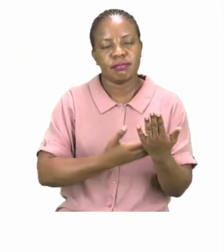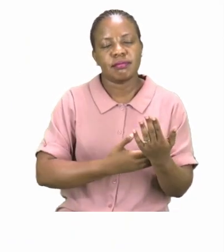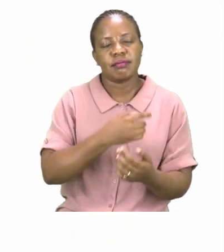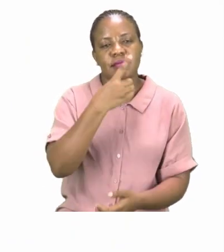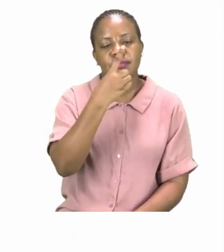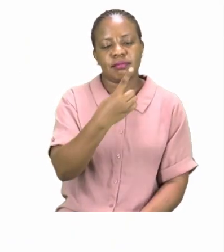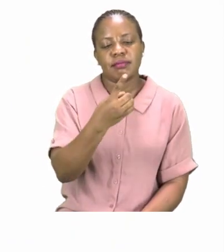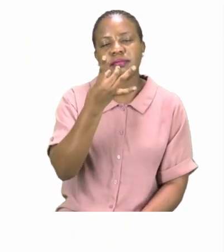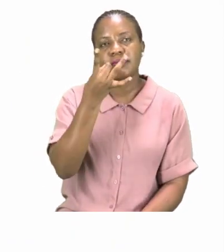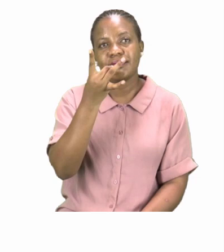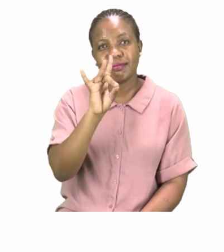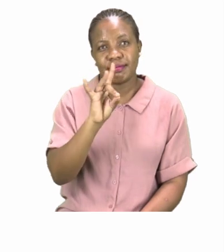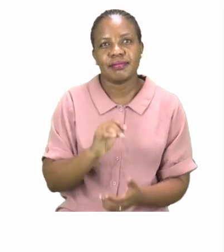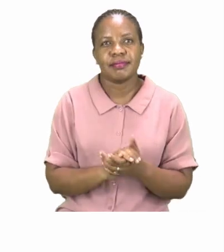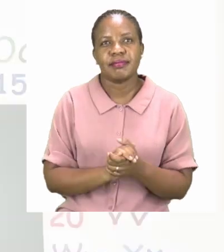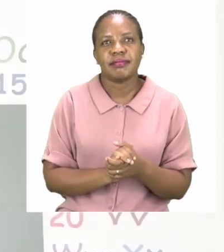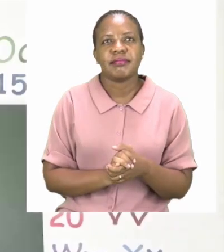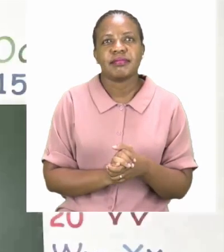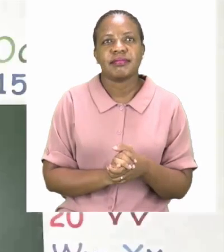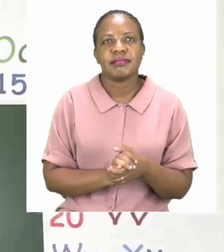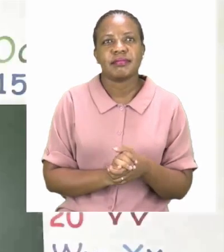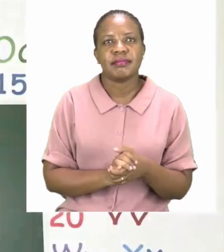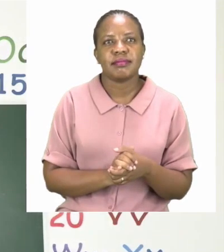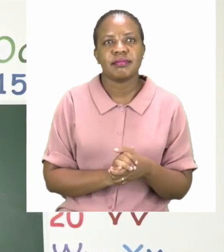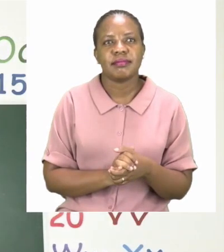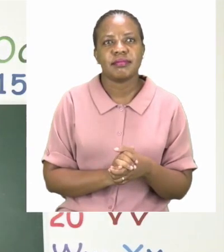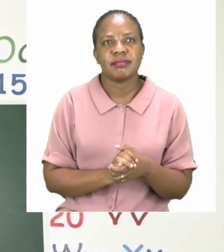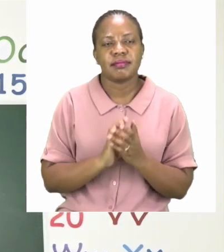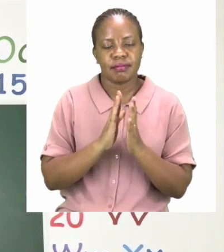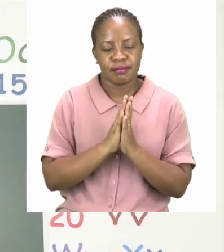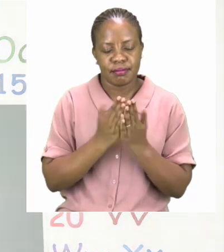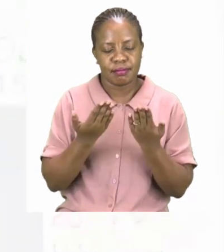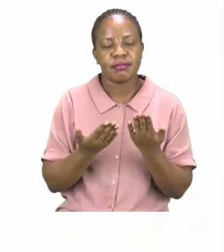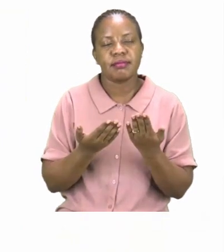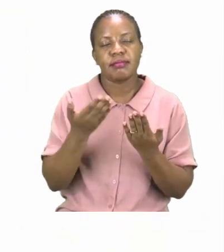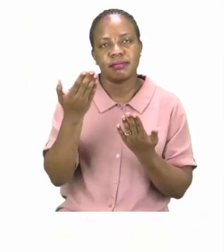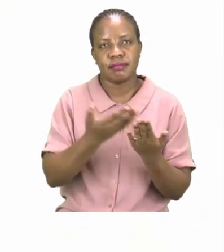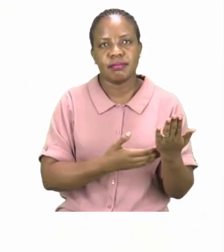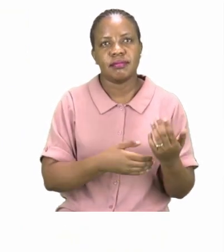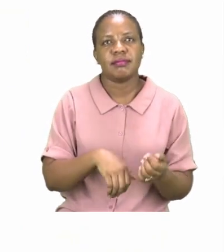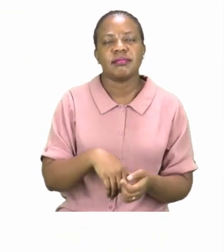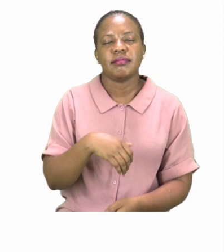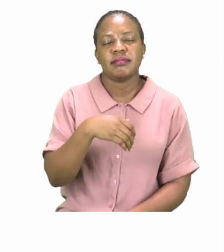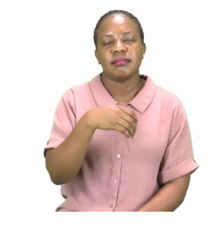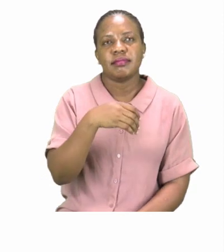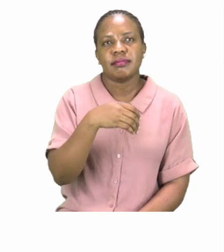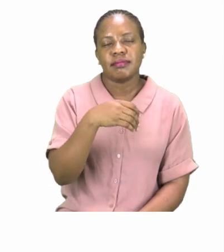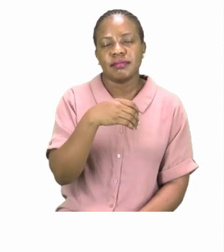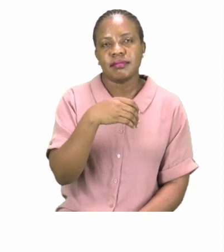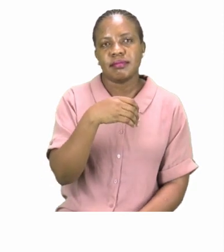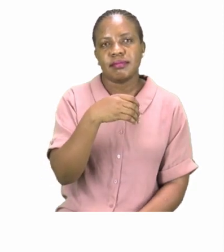On page 18, we are going to be doing the sight